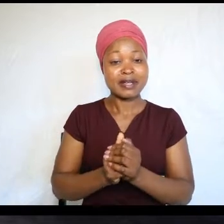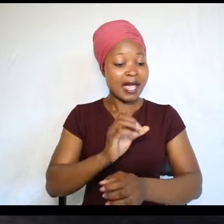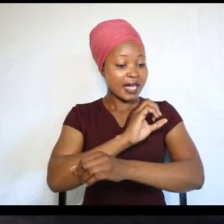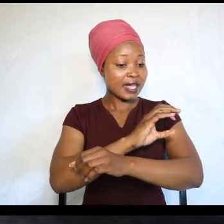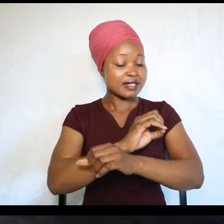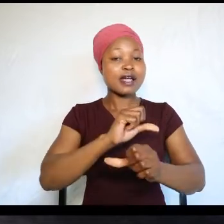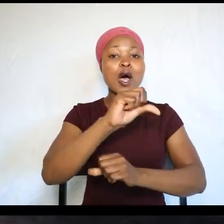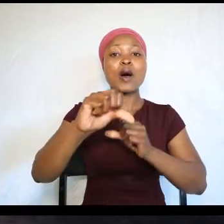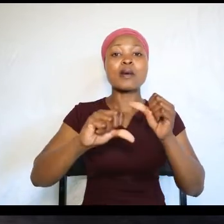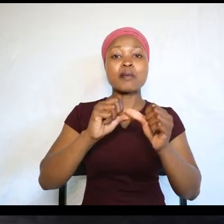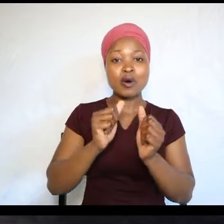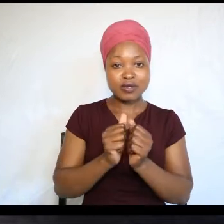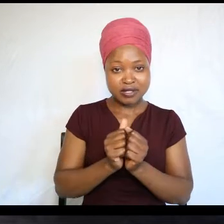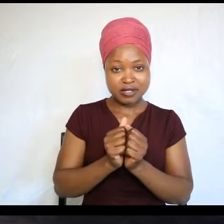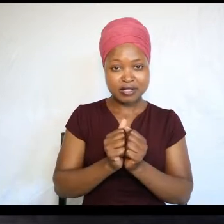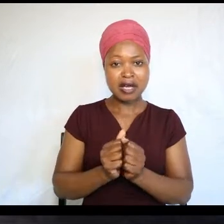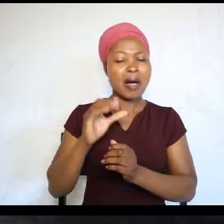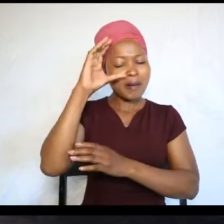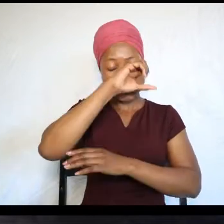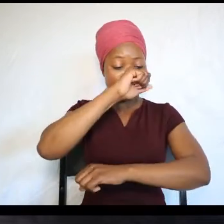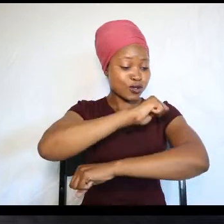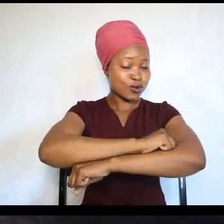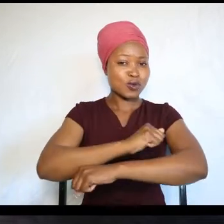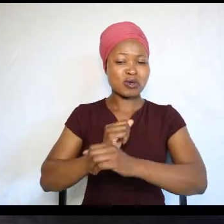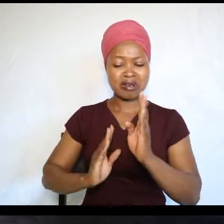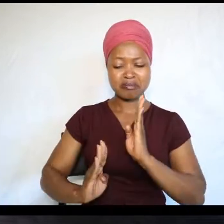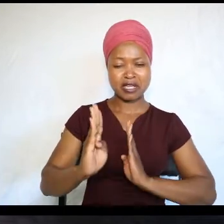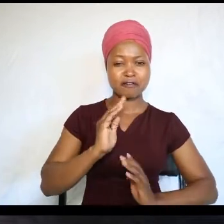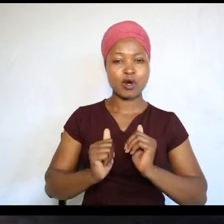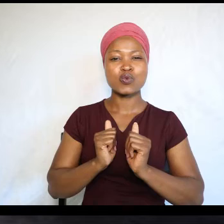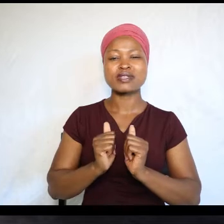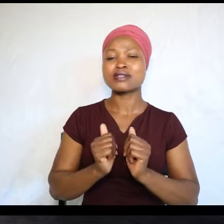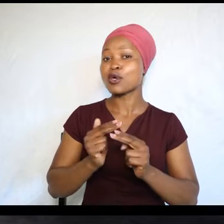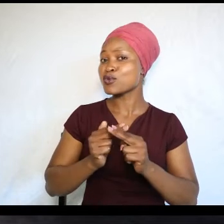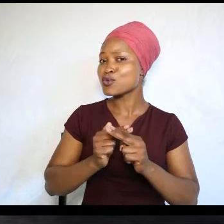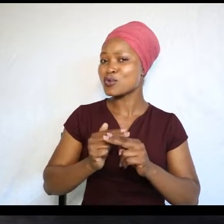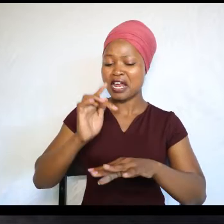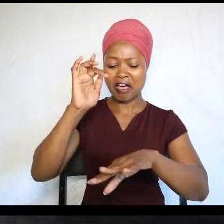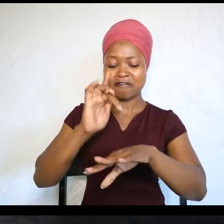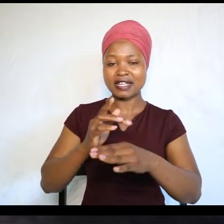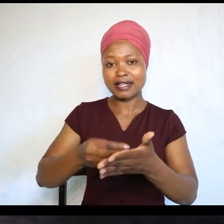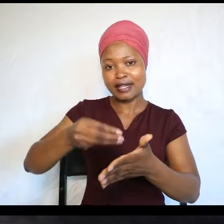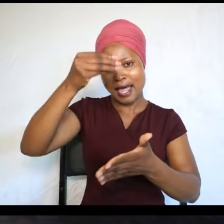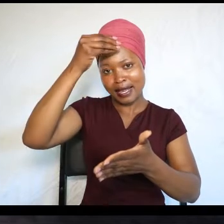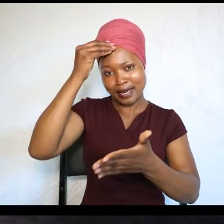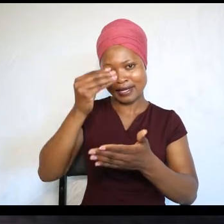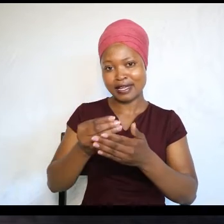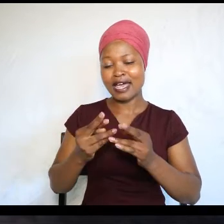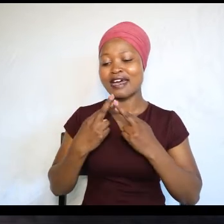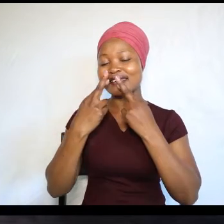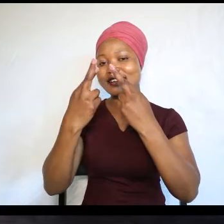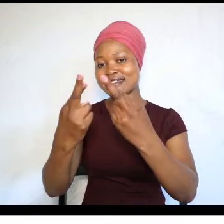counsel them about truant behavior, which is most likely to affect their learning